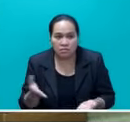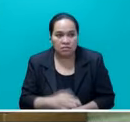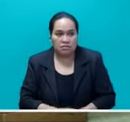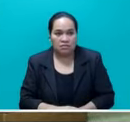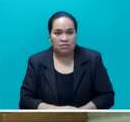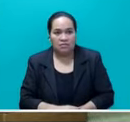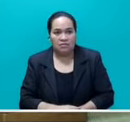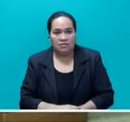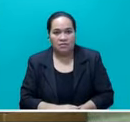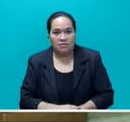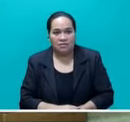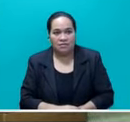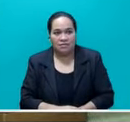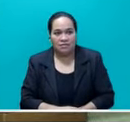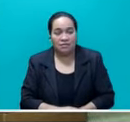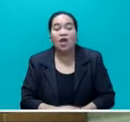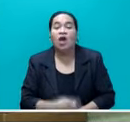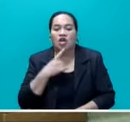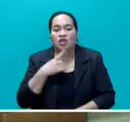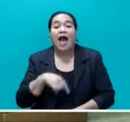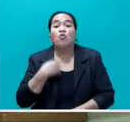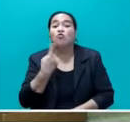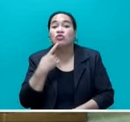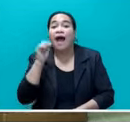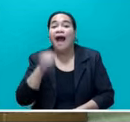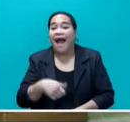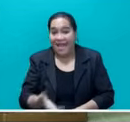Nay. Nay. Ayes have it.